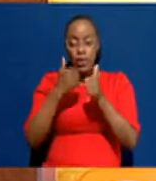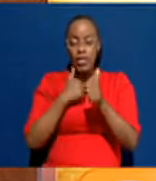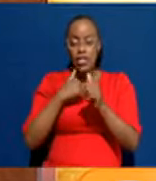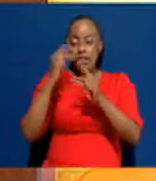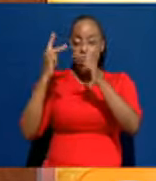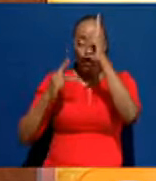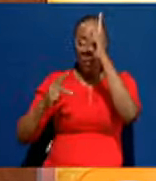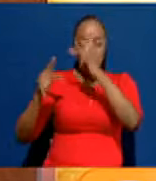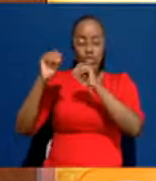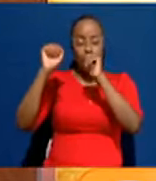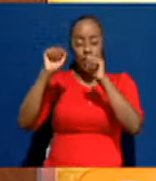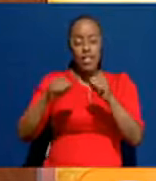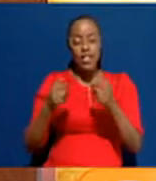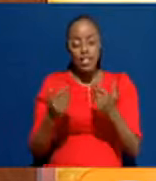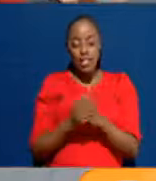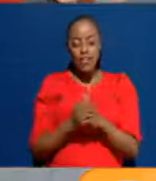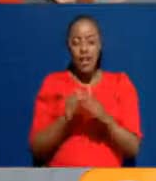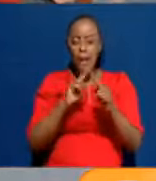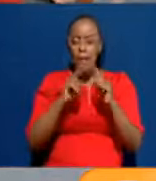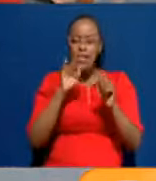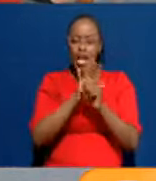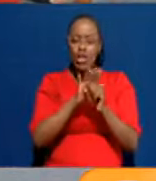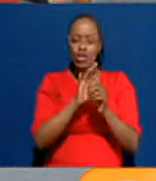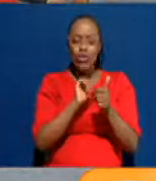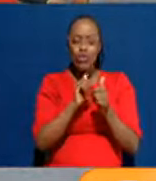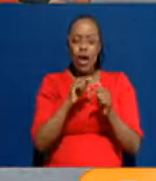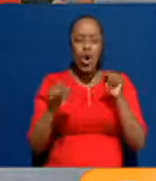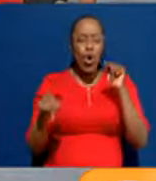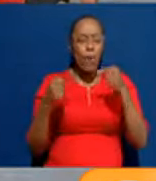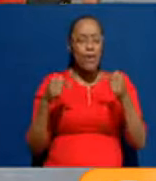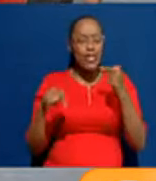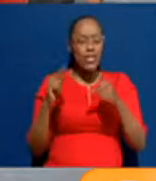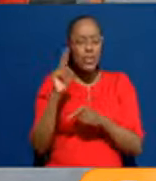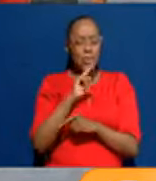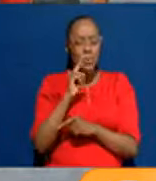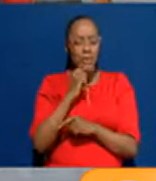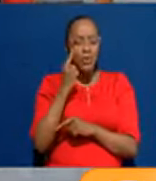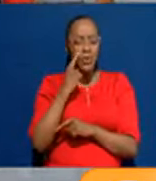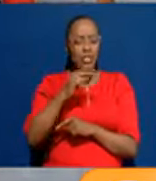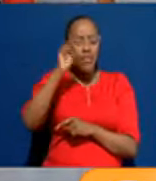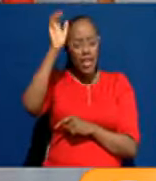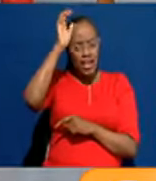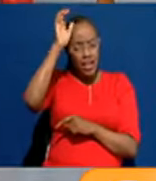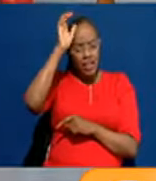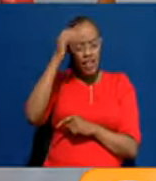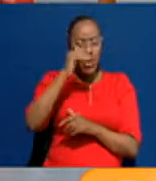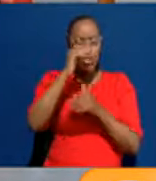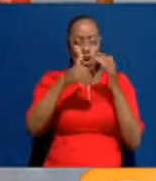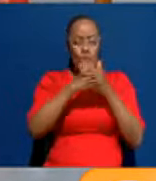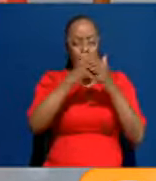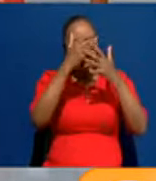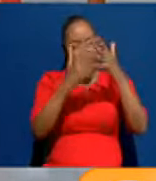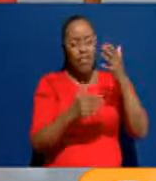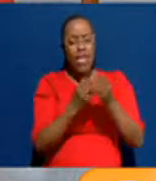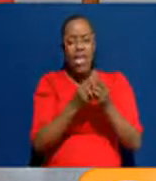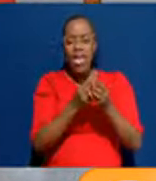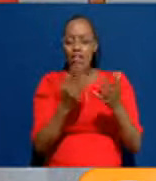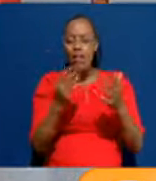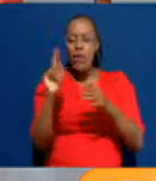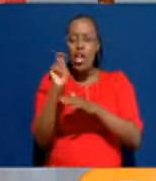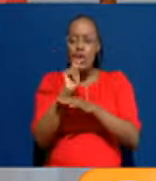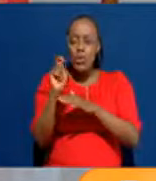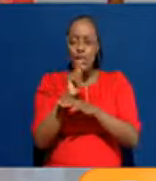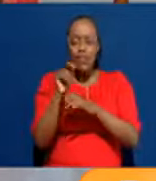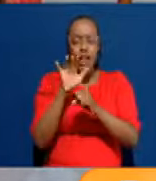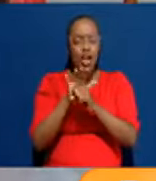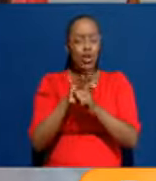professional. Yeah. Their profession. But there's so much competition, Faith Uko, and I'm sure you see this in Eldoret, in Kaptagat, all the everywhere you train. There's so